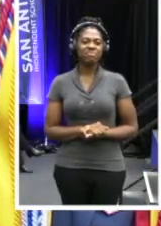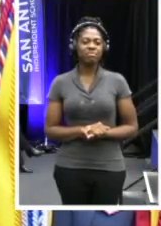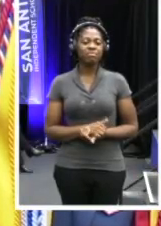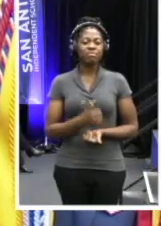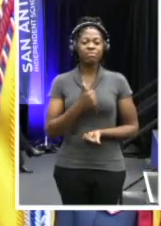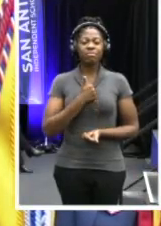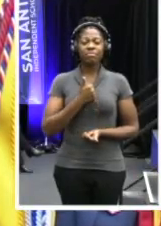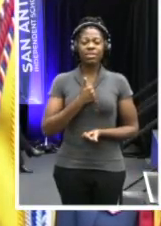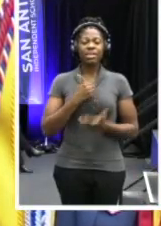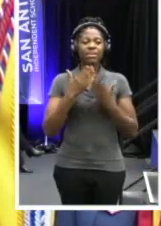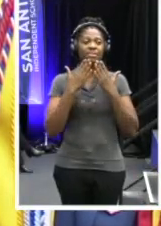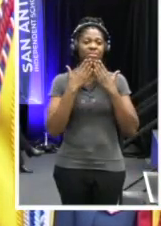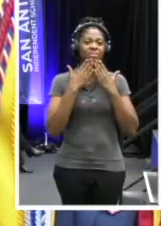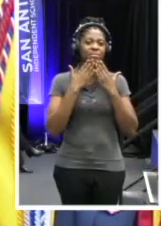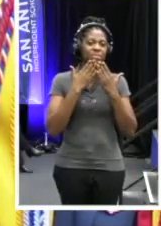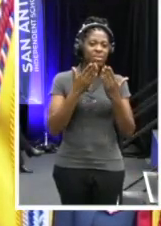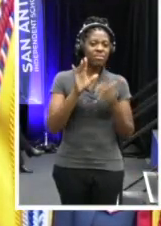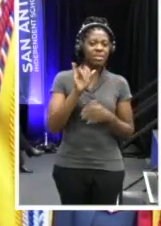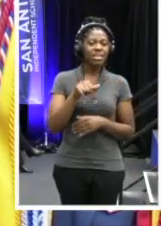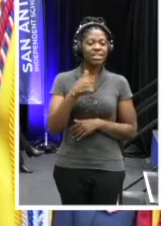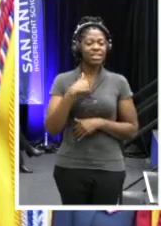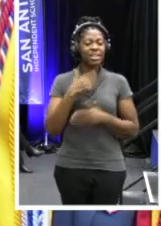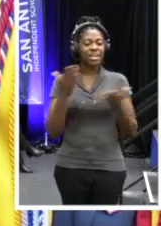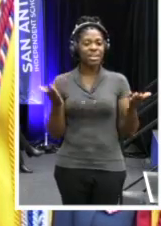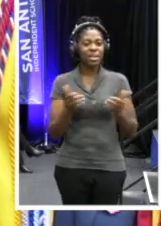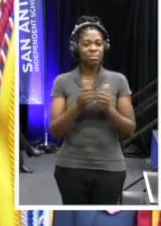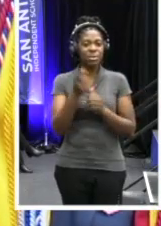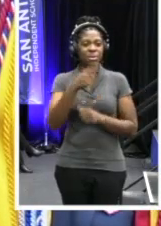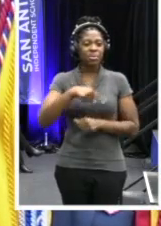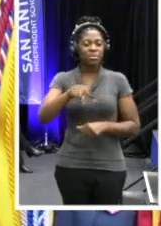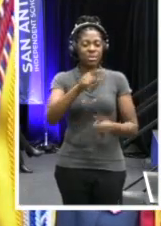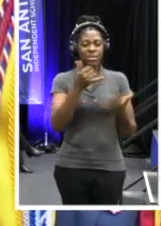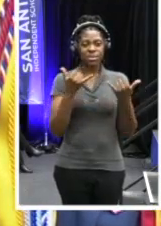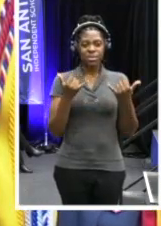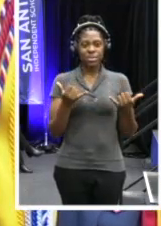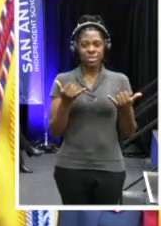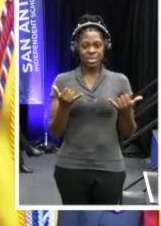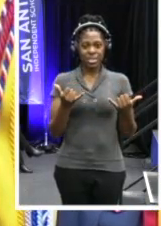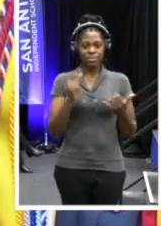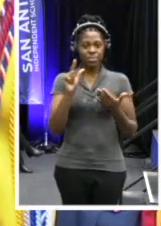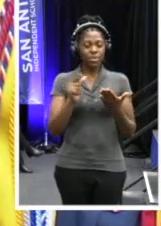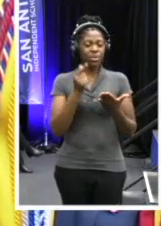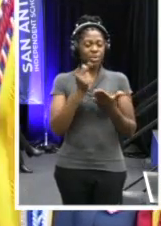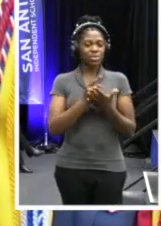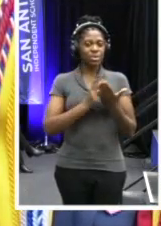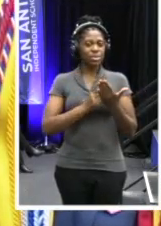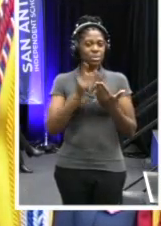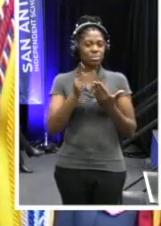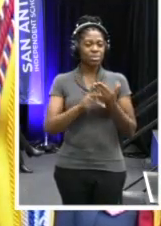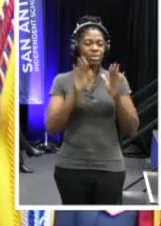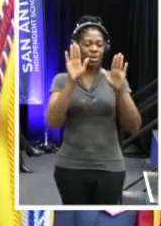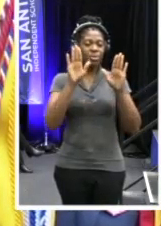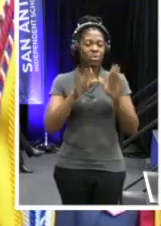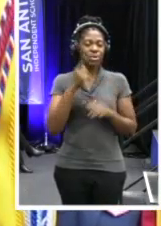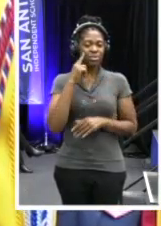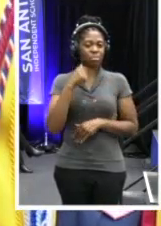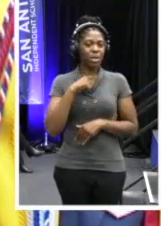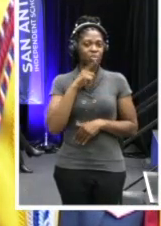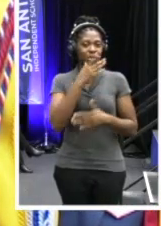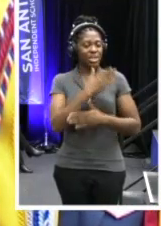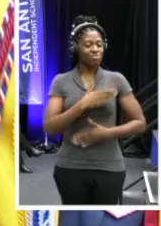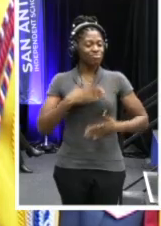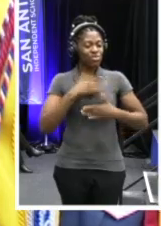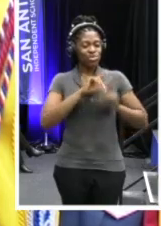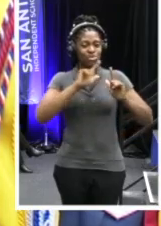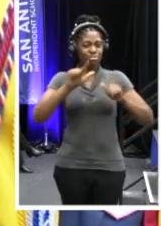grateful to be able to celebrate this momentous occasion with you. Graduation ceremonies are the highlight of my time as a board member.